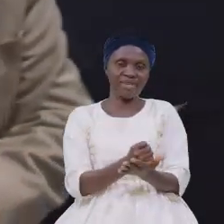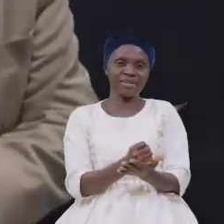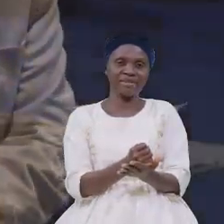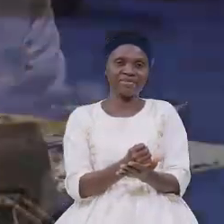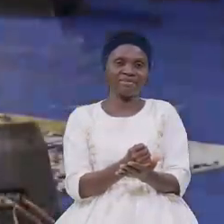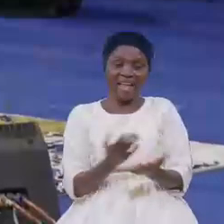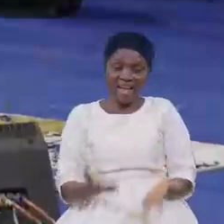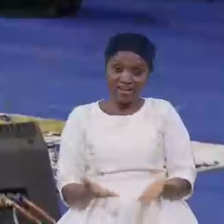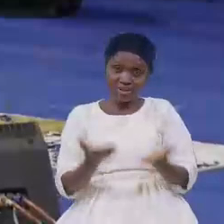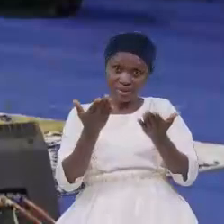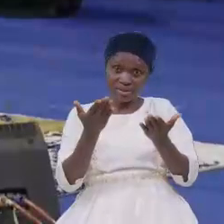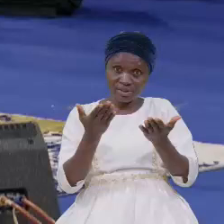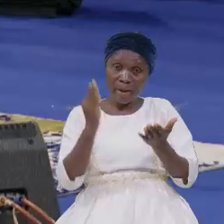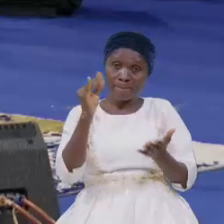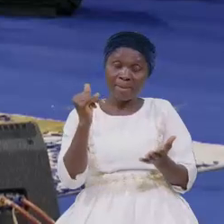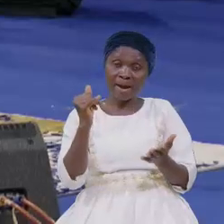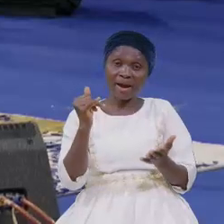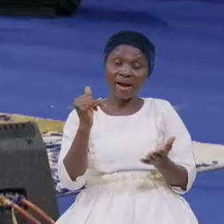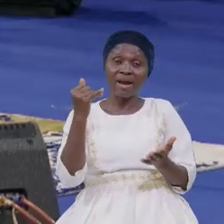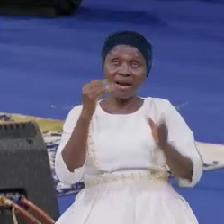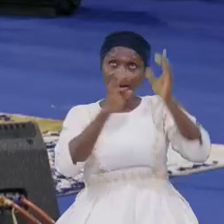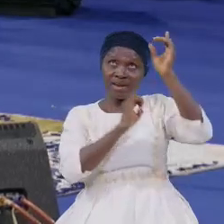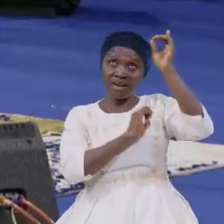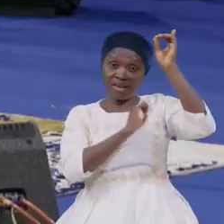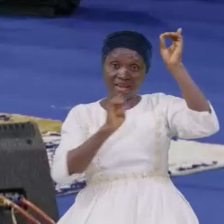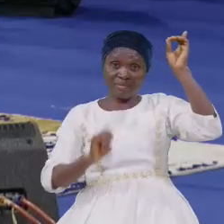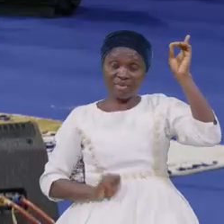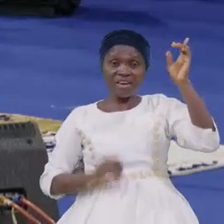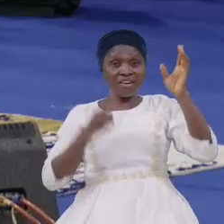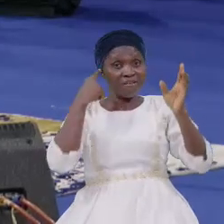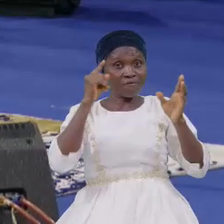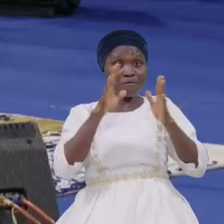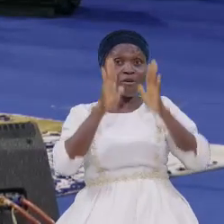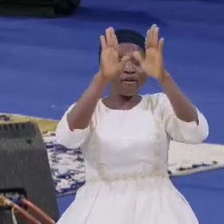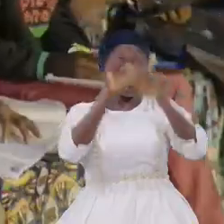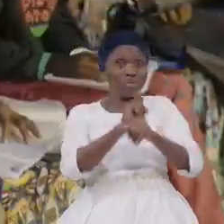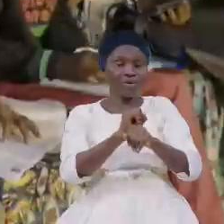exaltation by Emmanuel for exploits